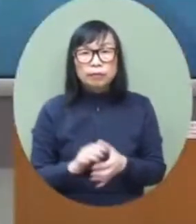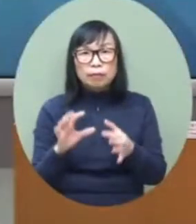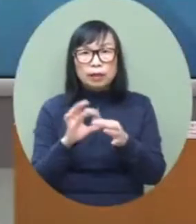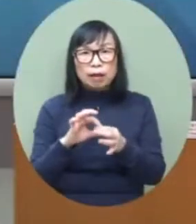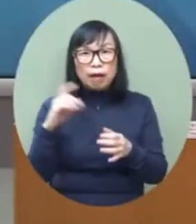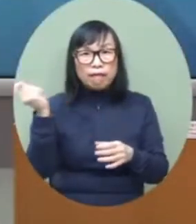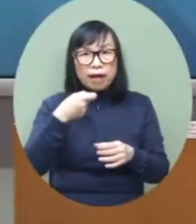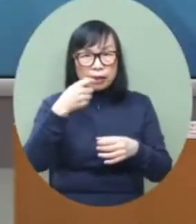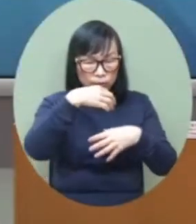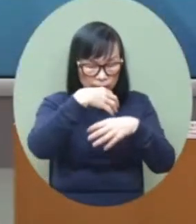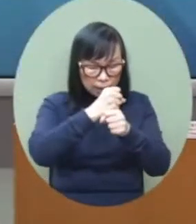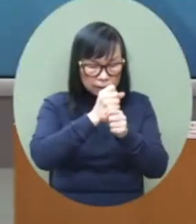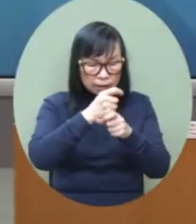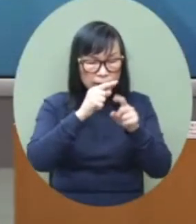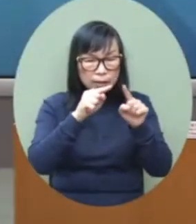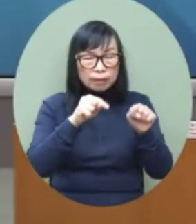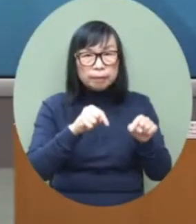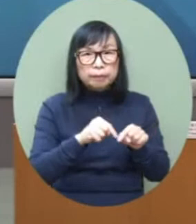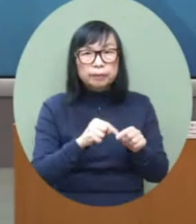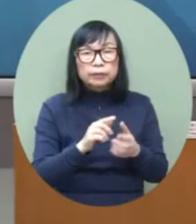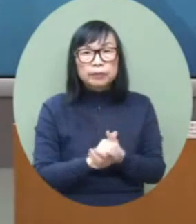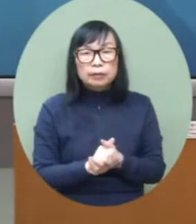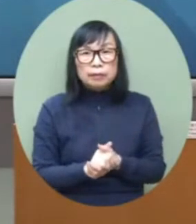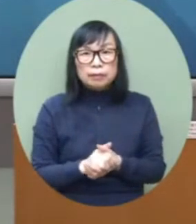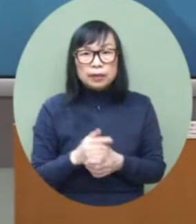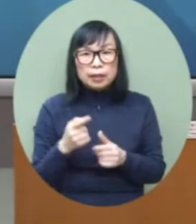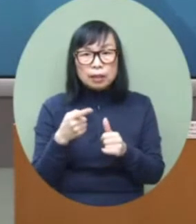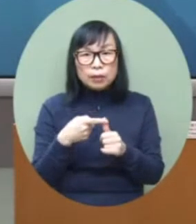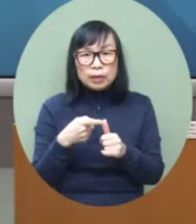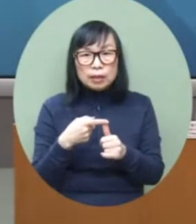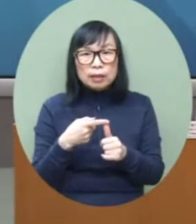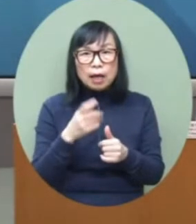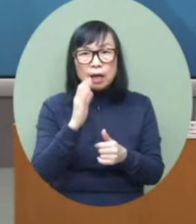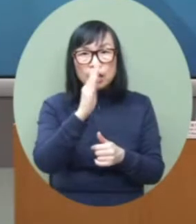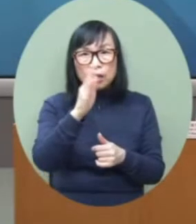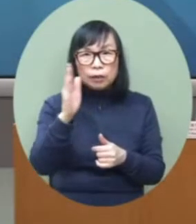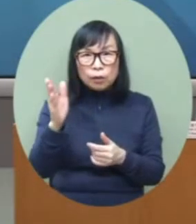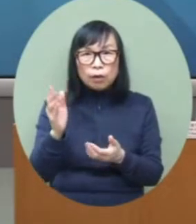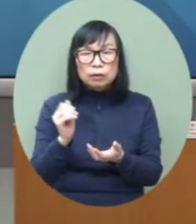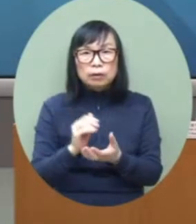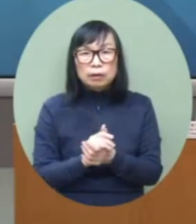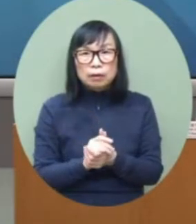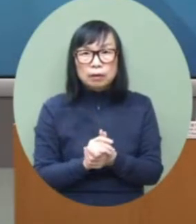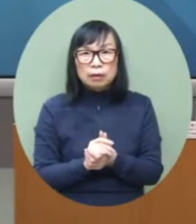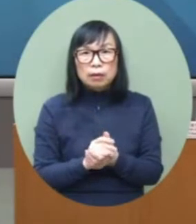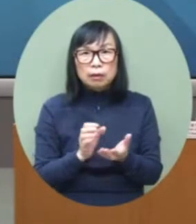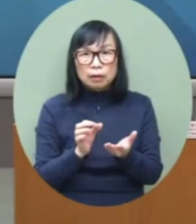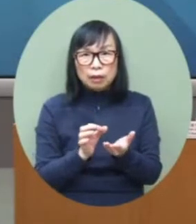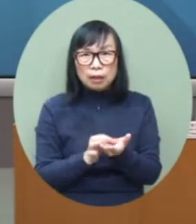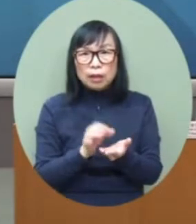I'll answer in Cantonese. Regarding the rapid testing, first of all,